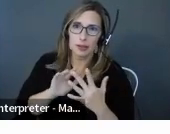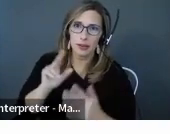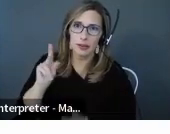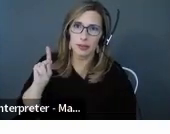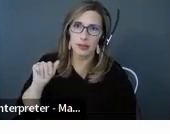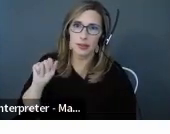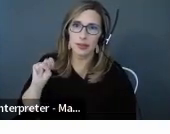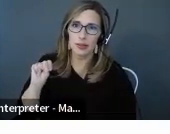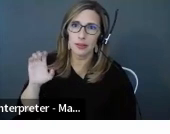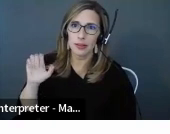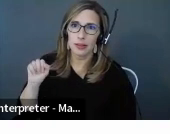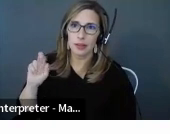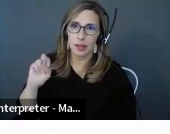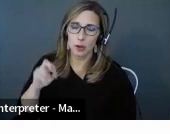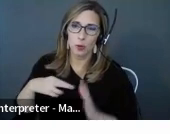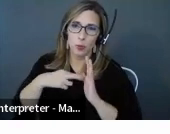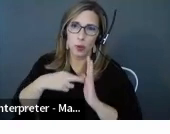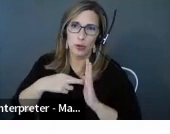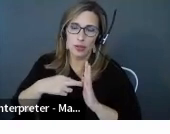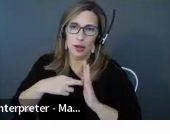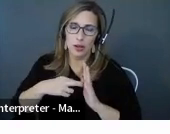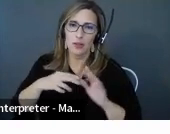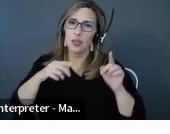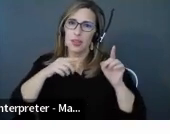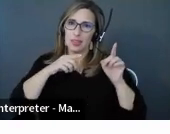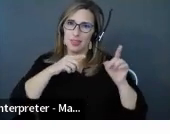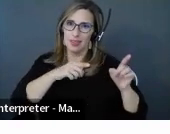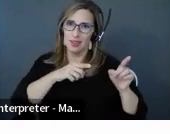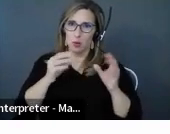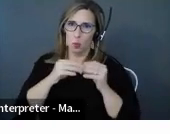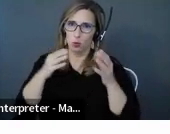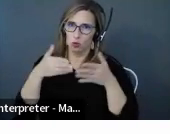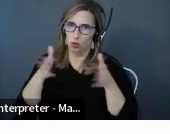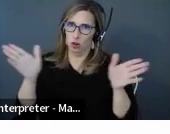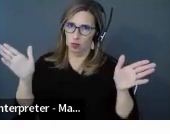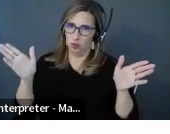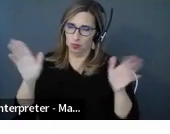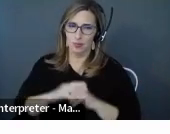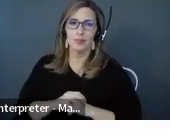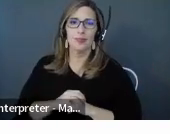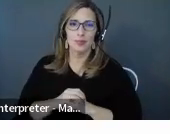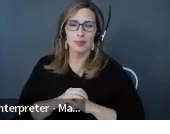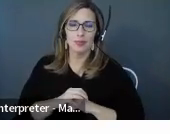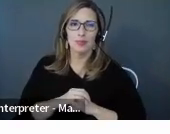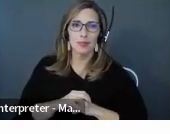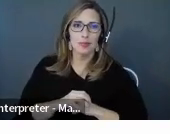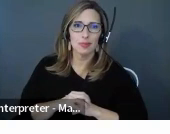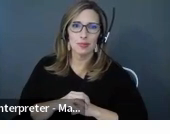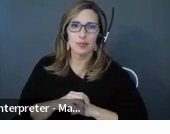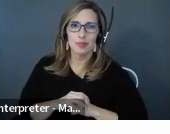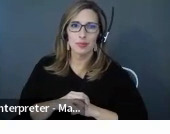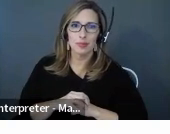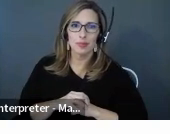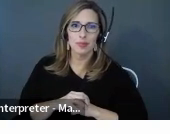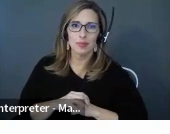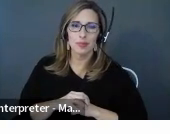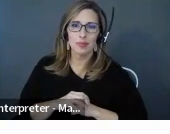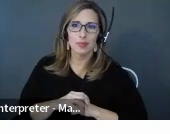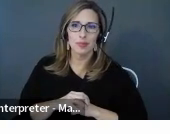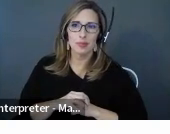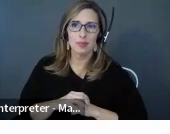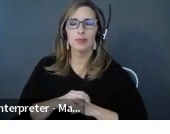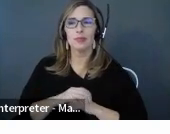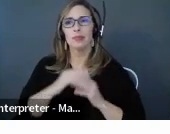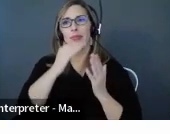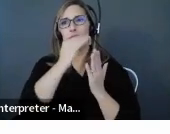representative. This will just be a general overview. So the list of services you see on your screen here